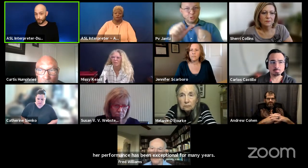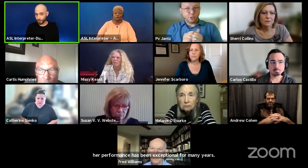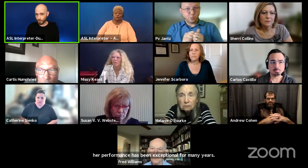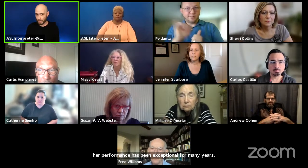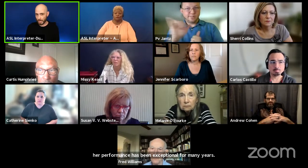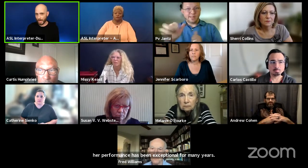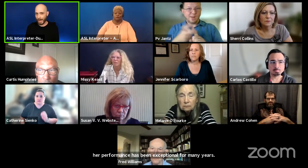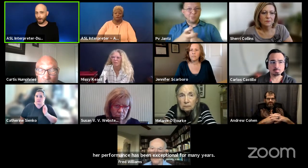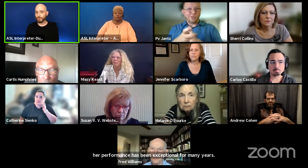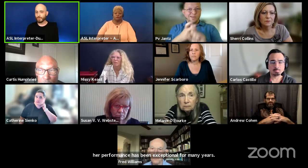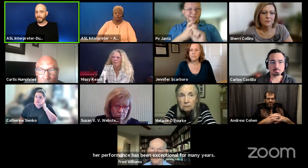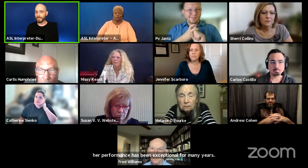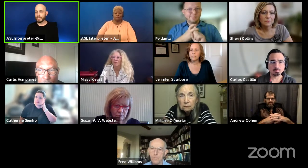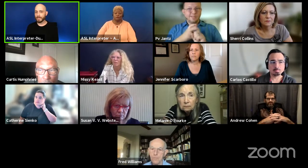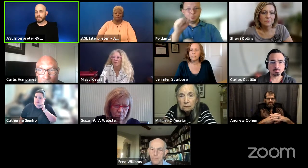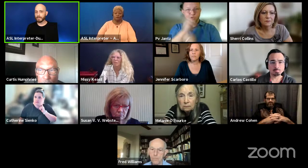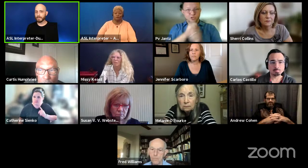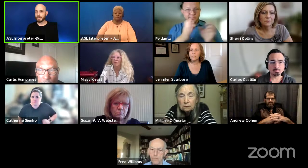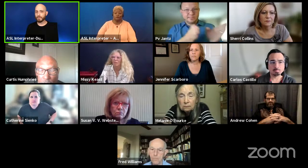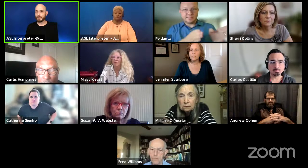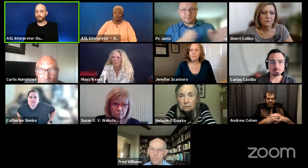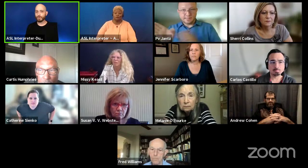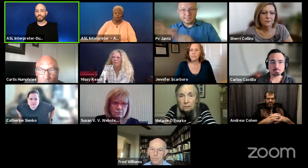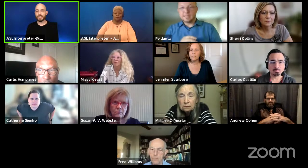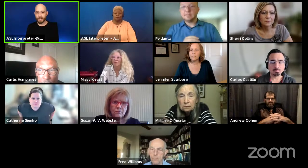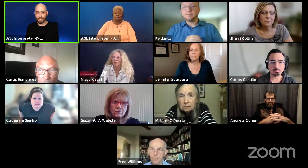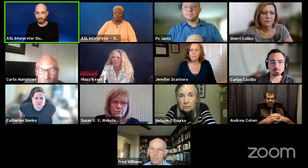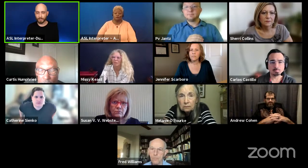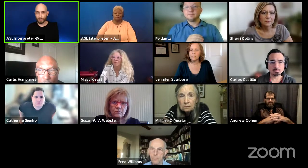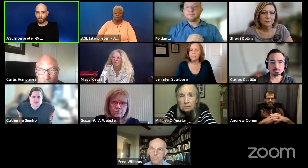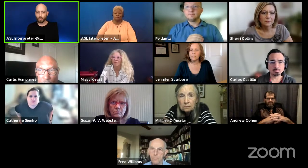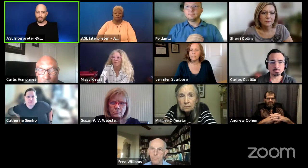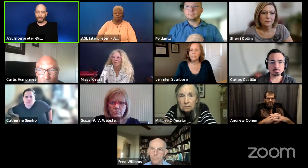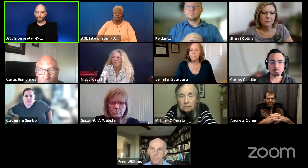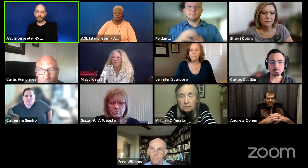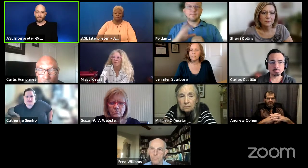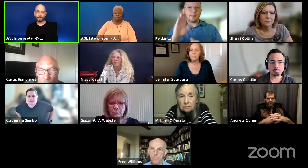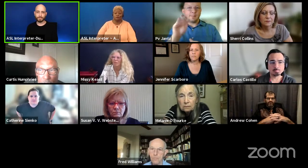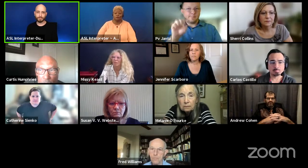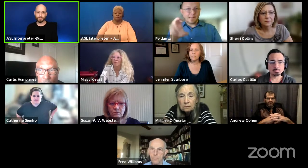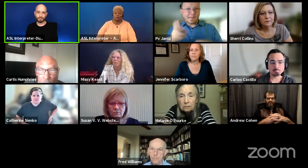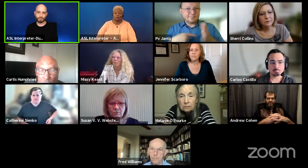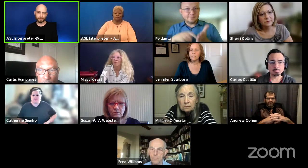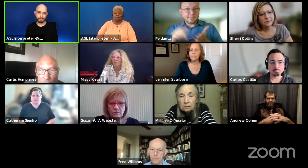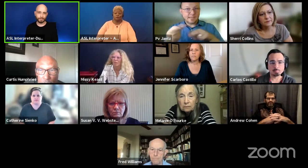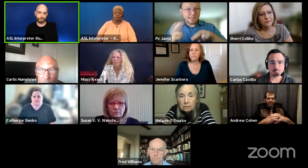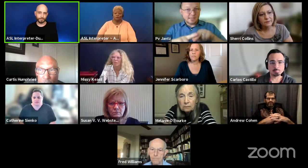If we do, how do we proceed with that plan?